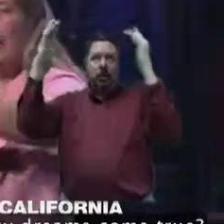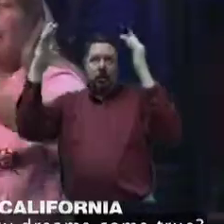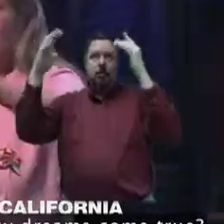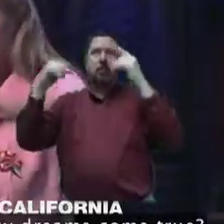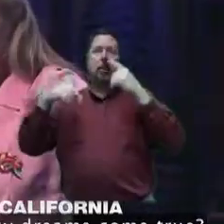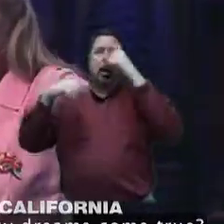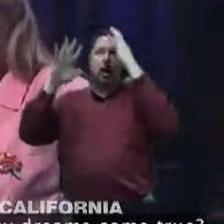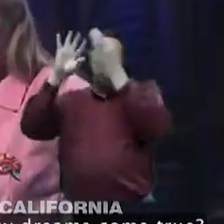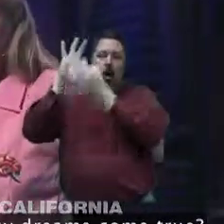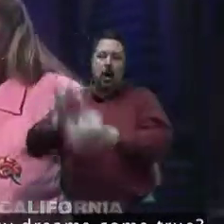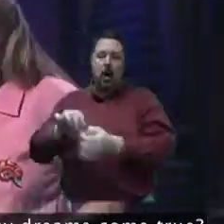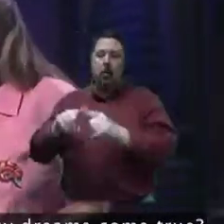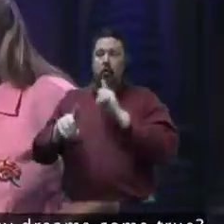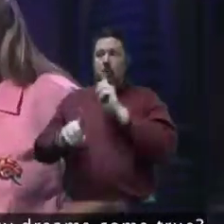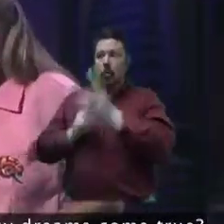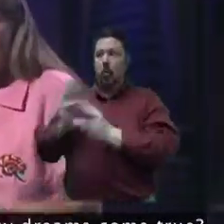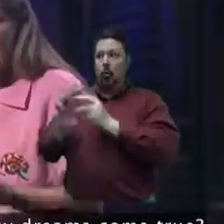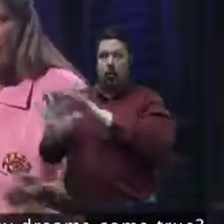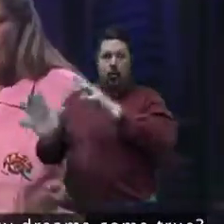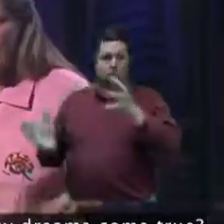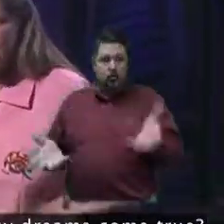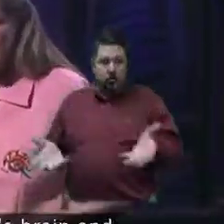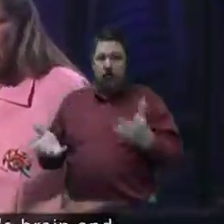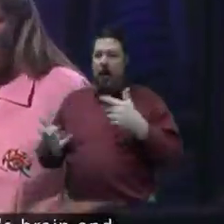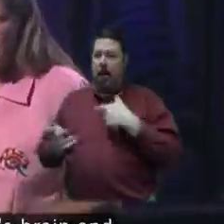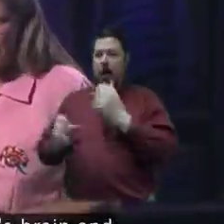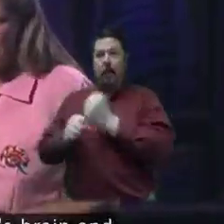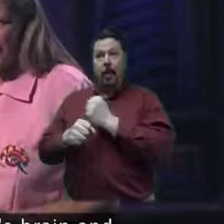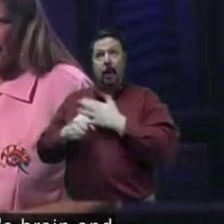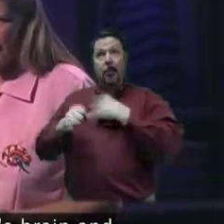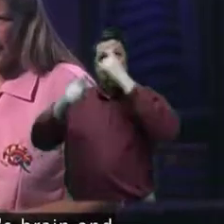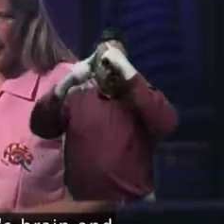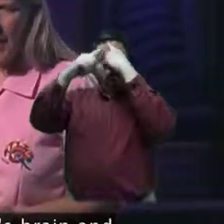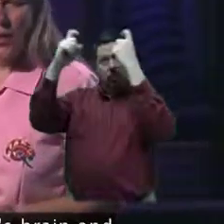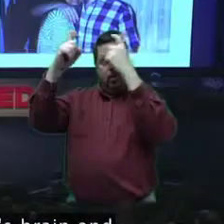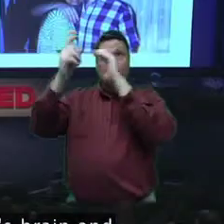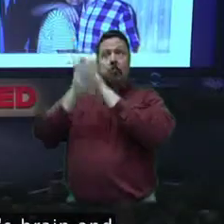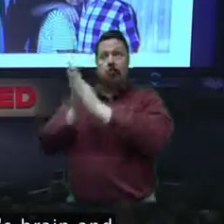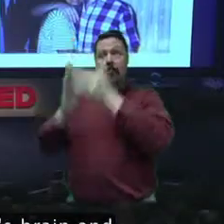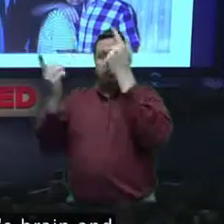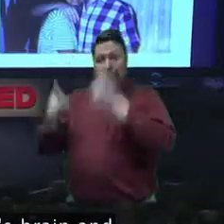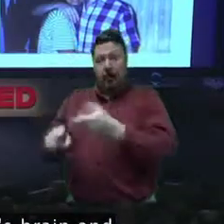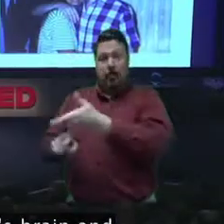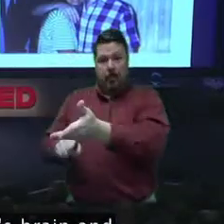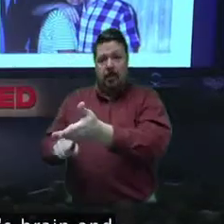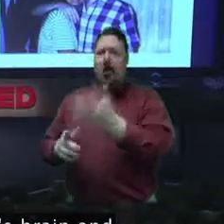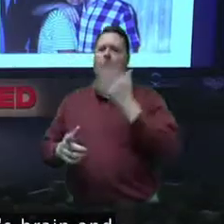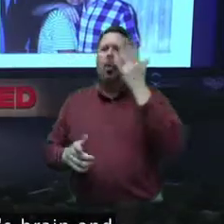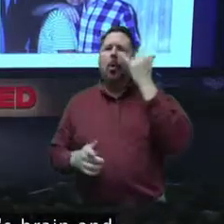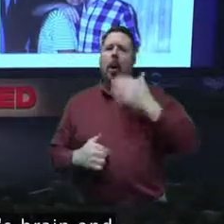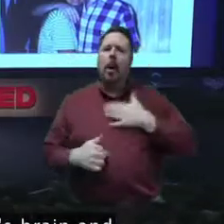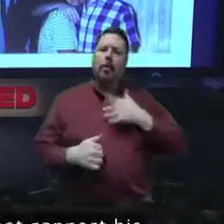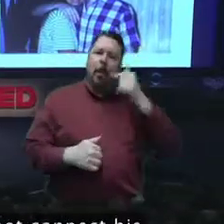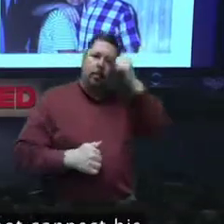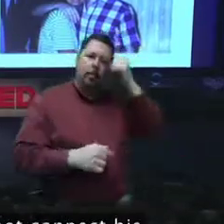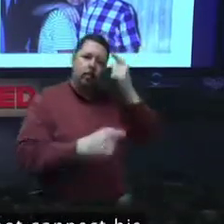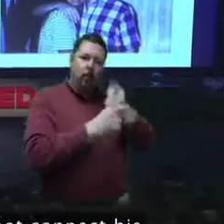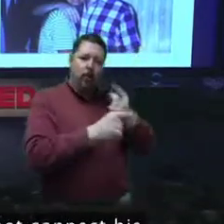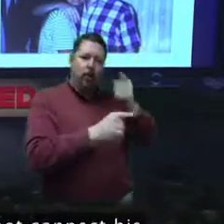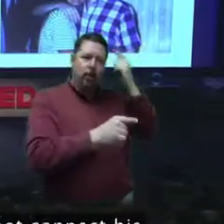can connect them to my reality, and I can make my dreams come true. What is it about my brother's brain and